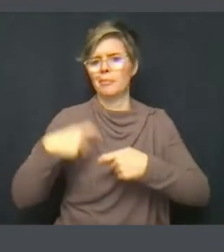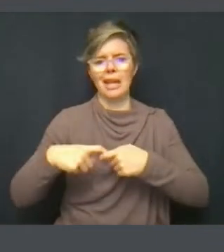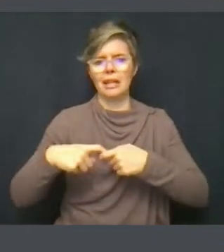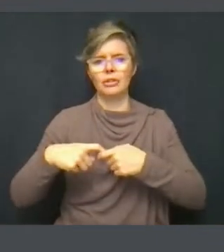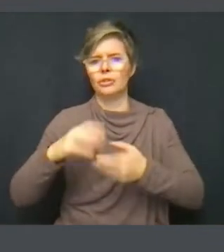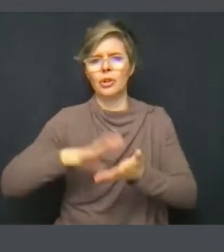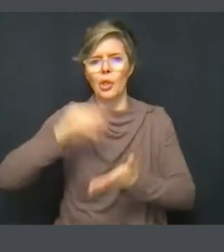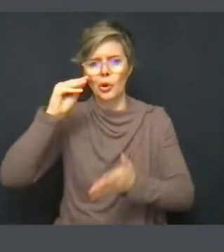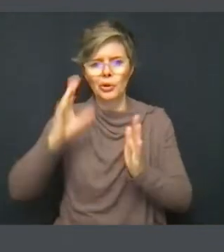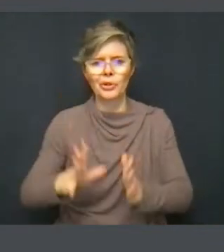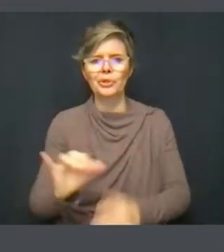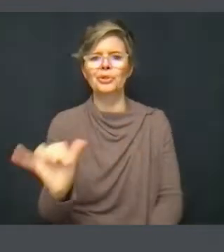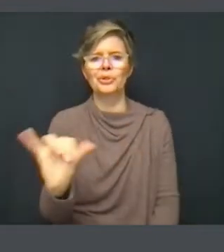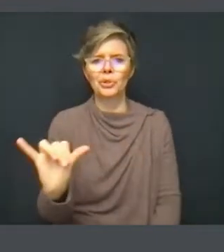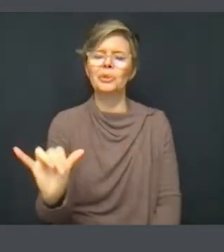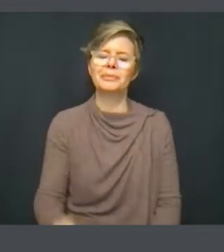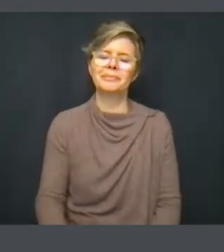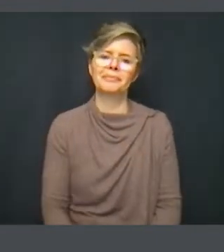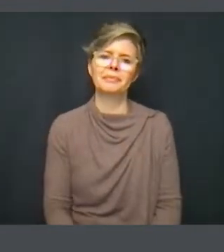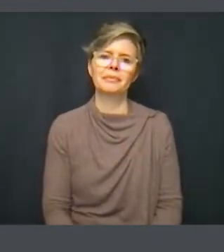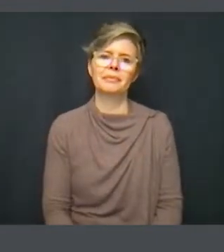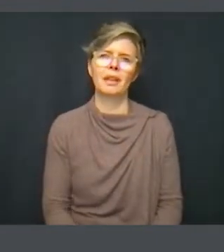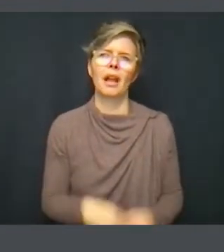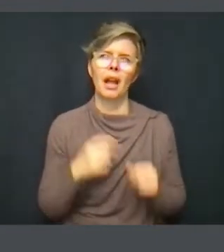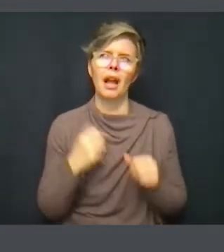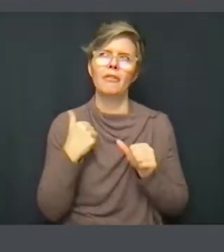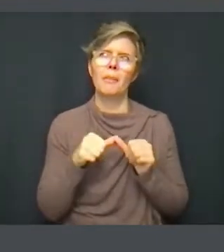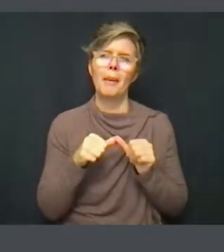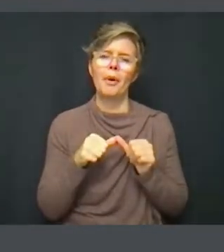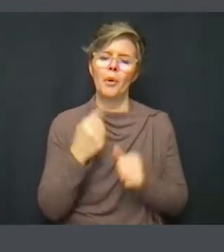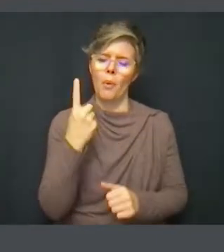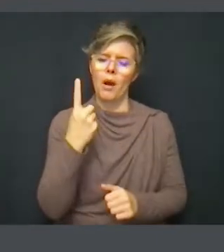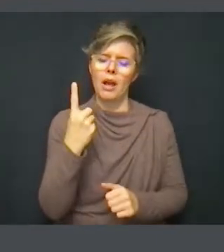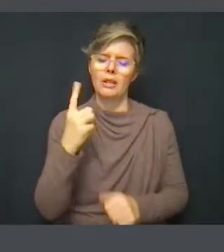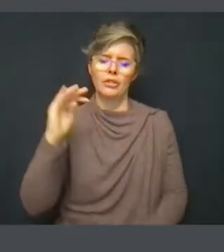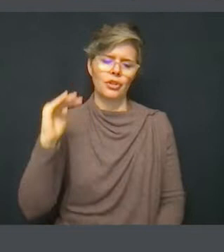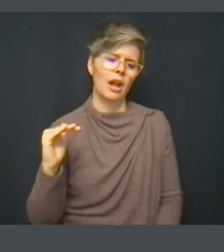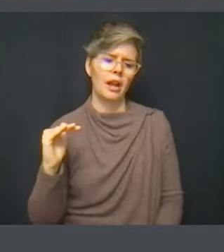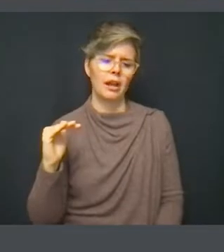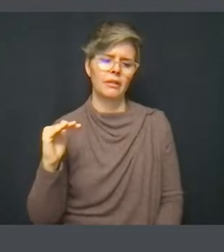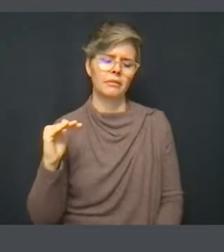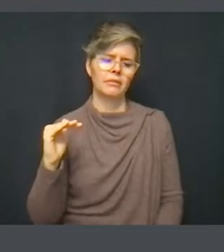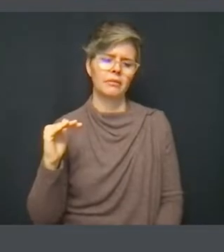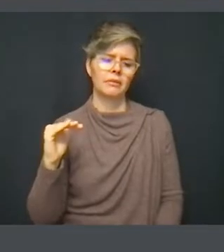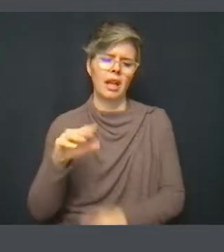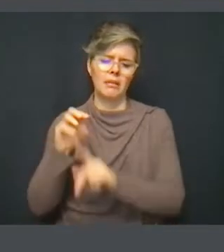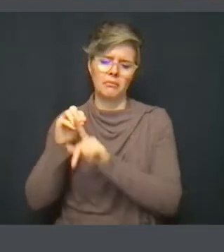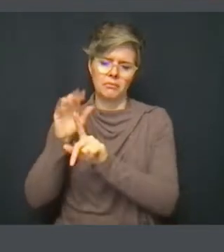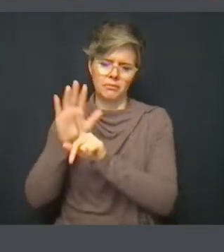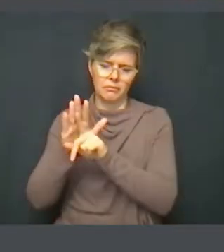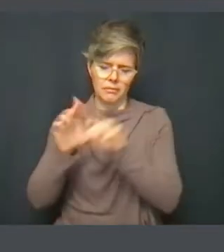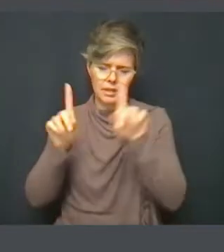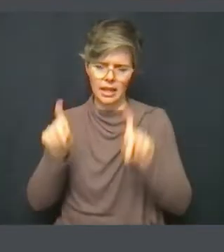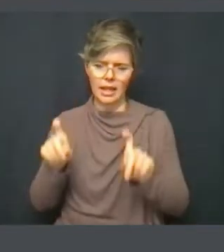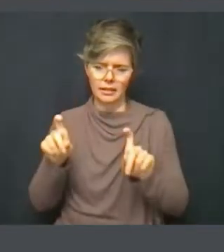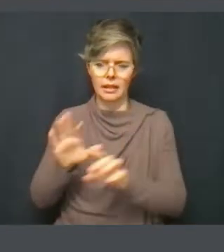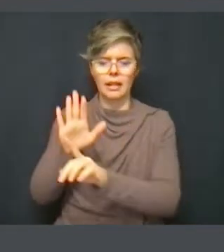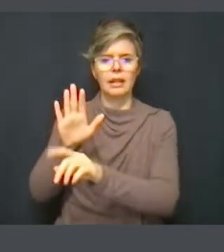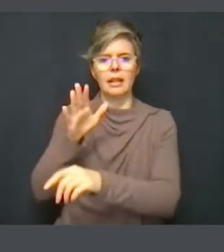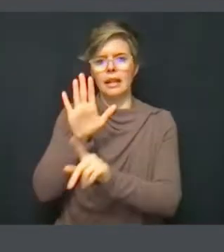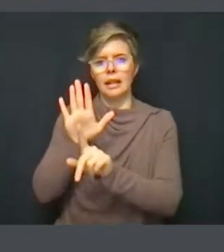that, right? So I remember I tested a kid whose parents spoke Arabic and